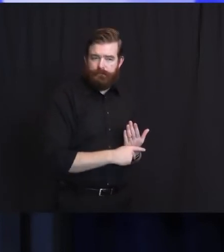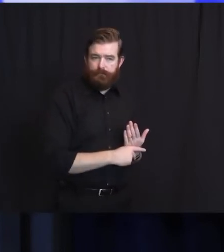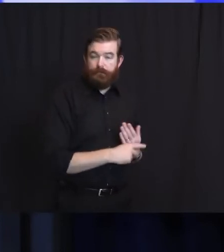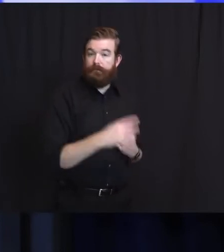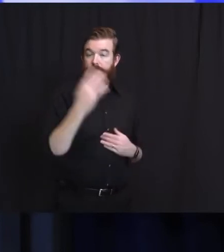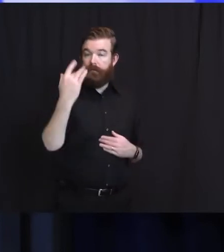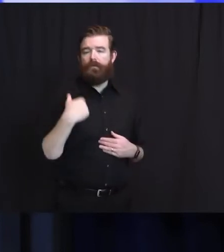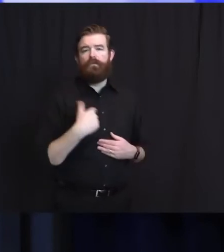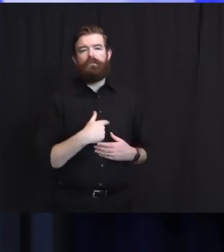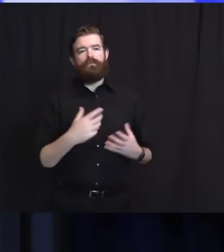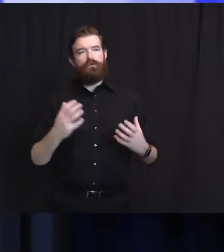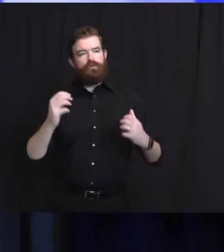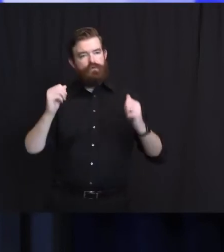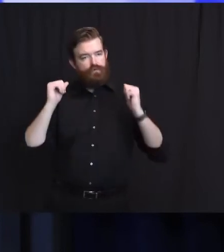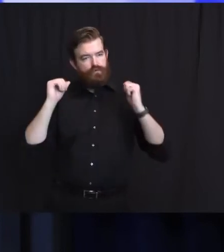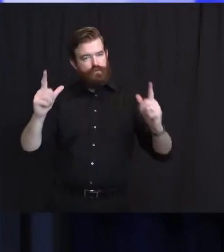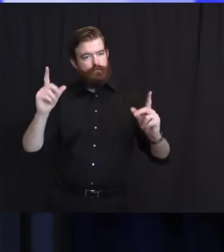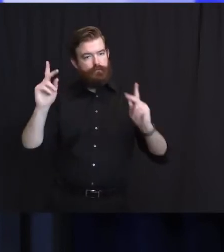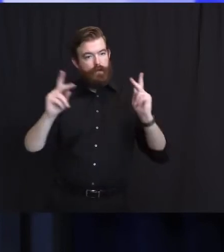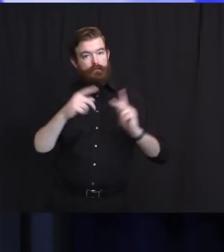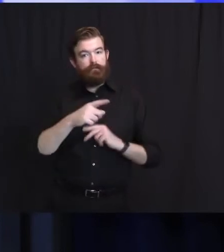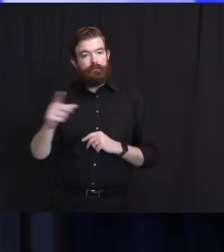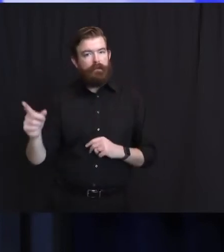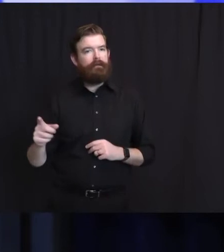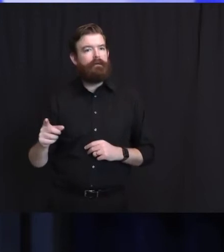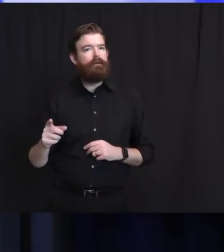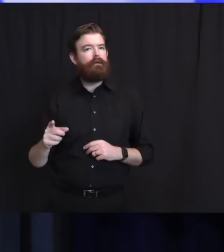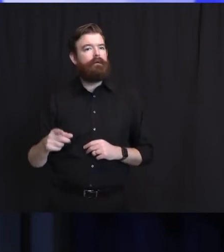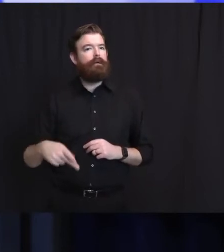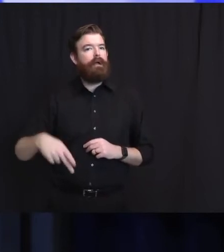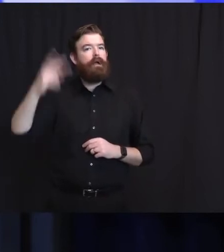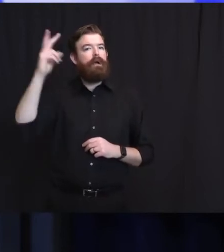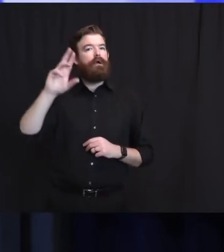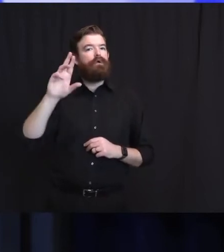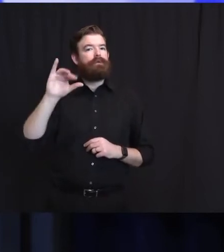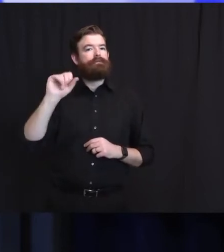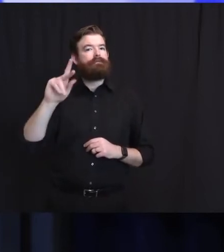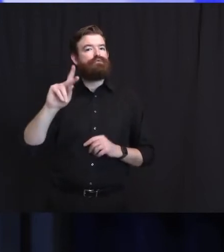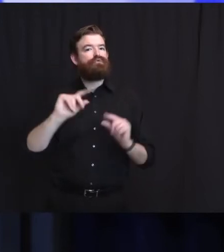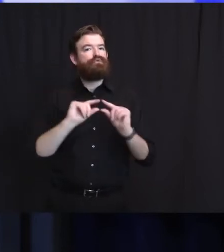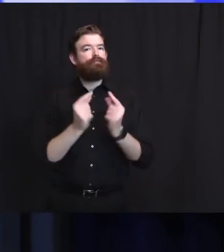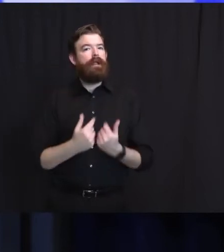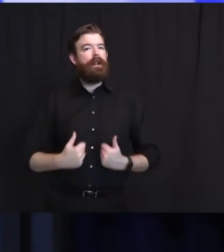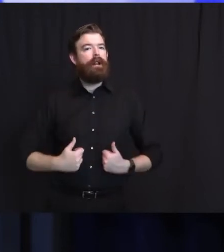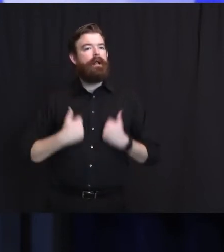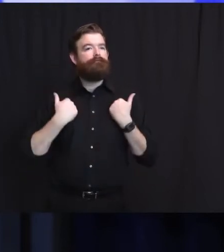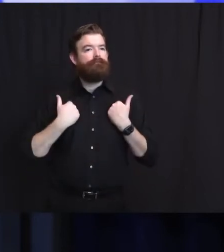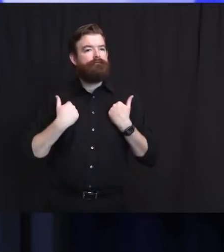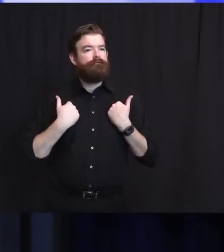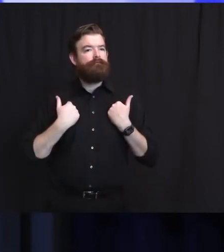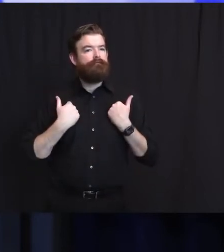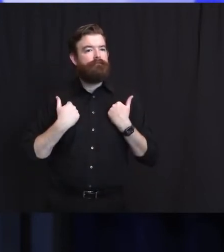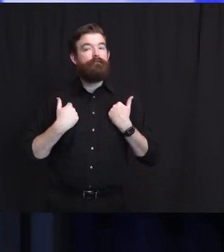in high-risk congregate settings would have equitable access to the COVID-19